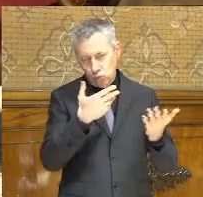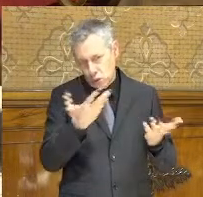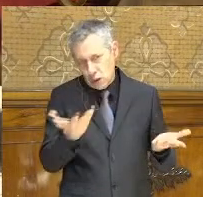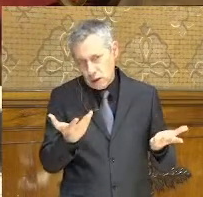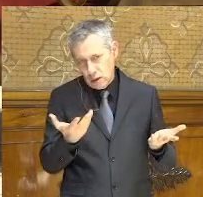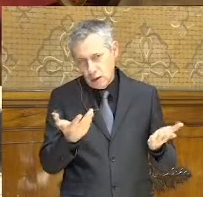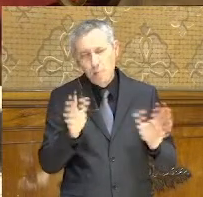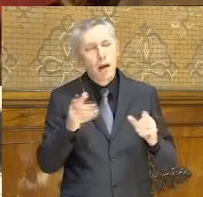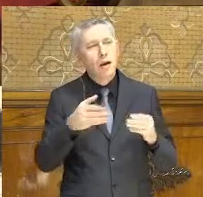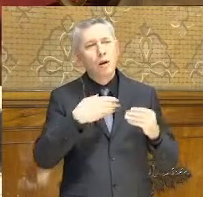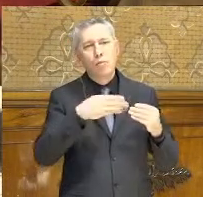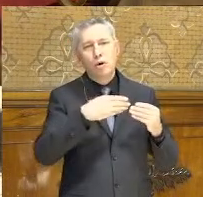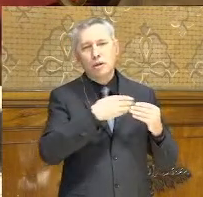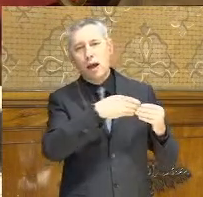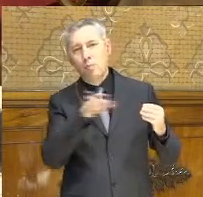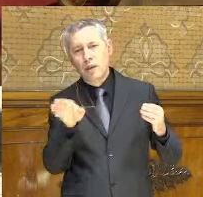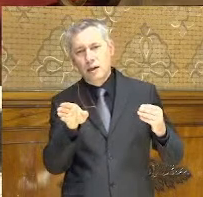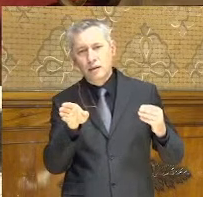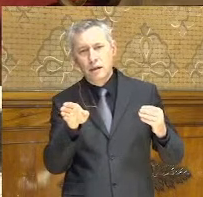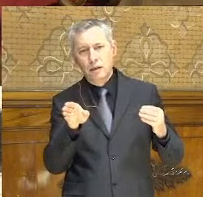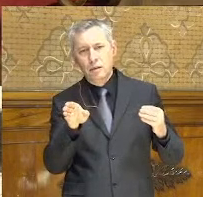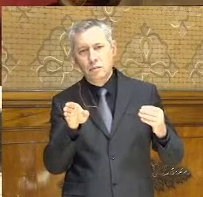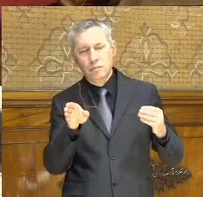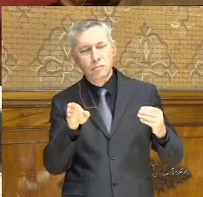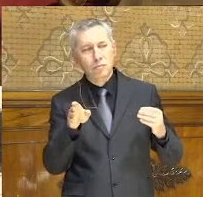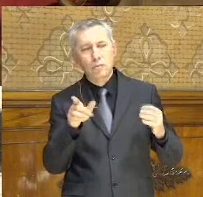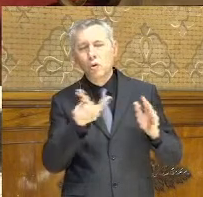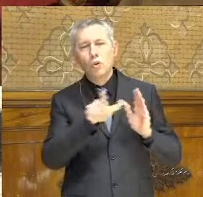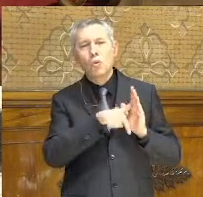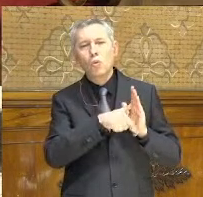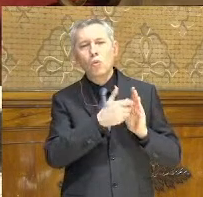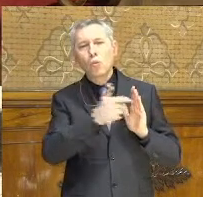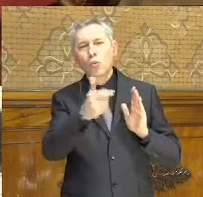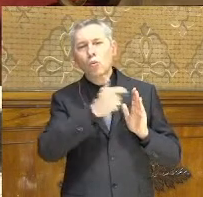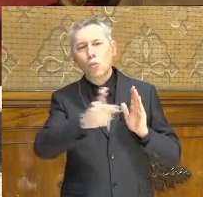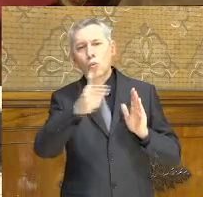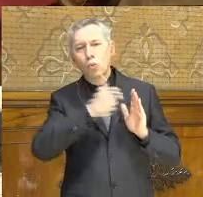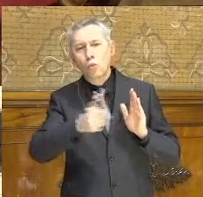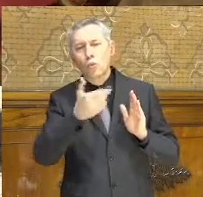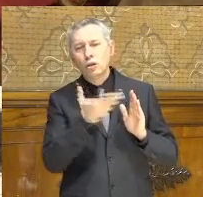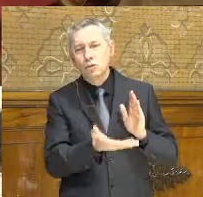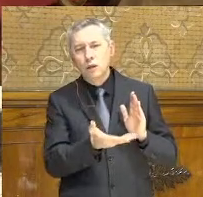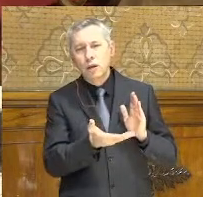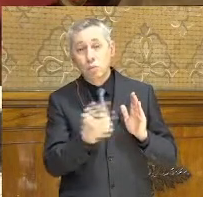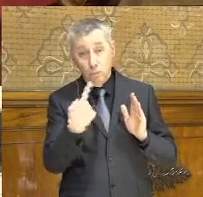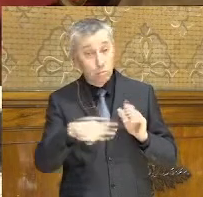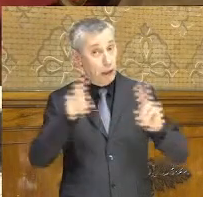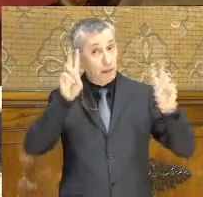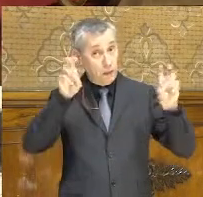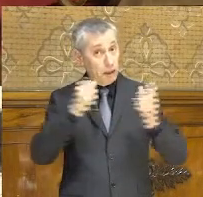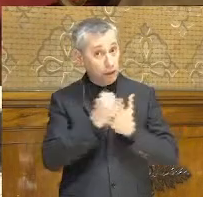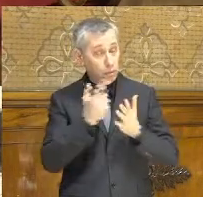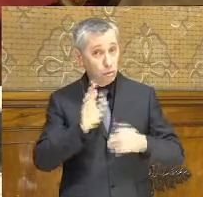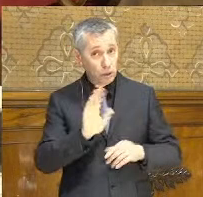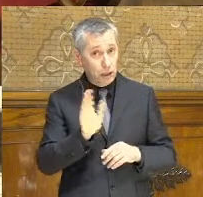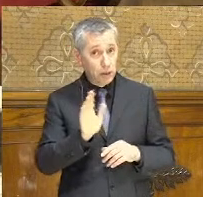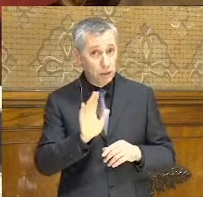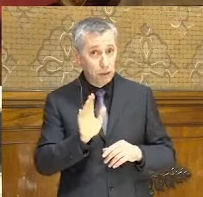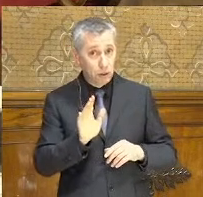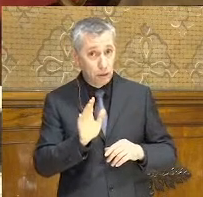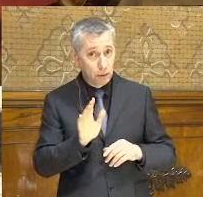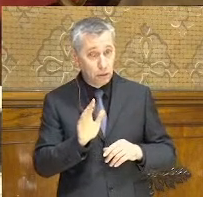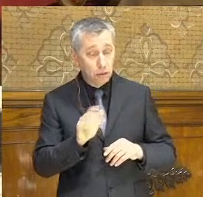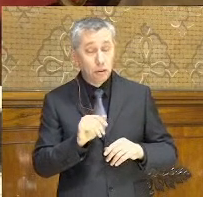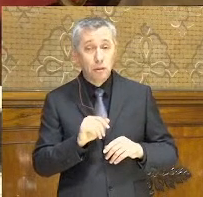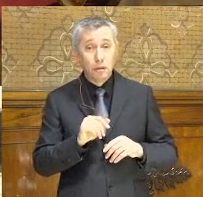what about very important issues to deal with it? So let me tell you, I've just written a piece which has just come out in a